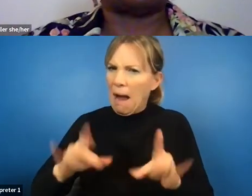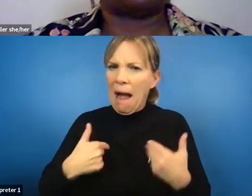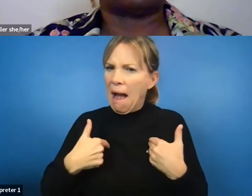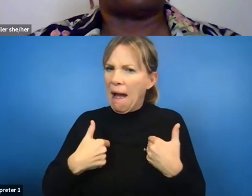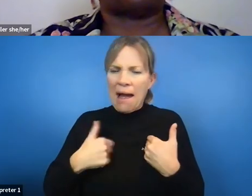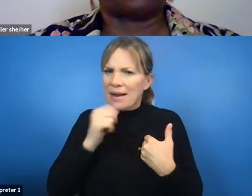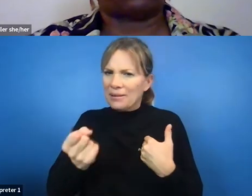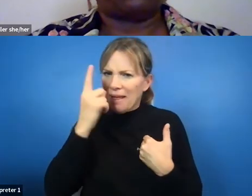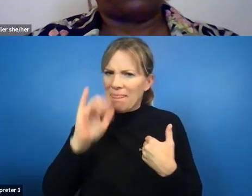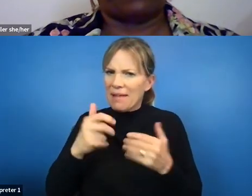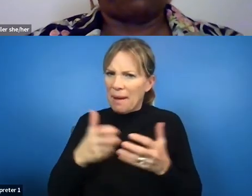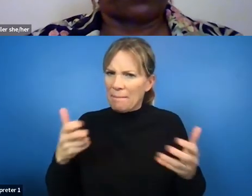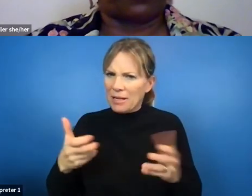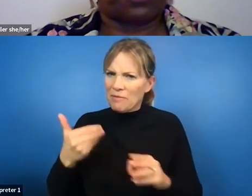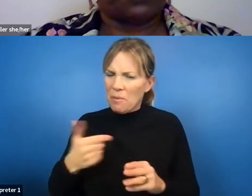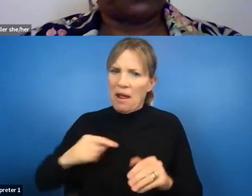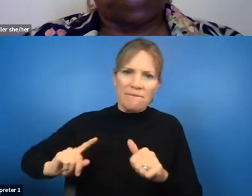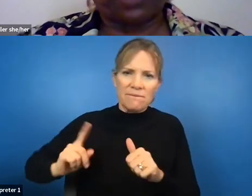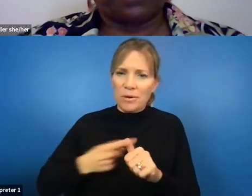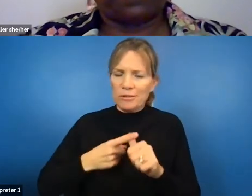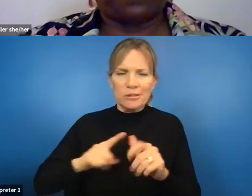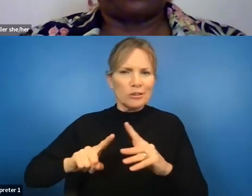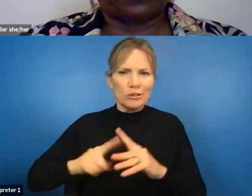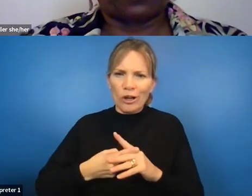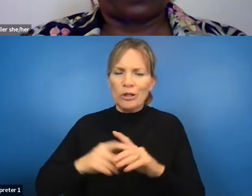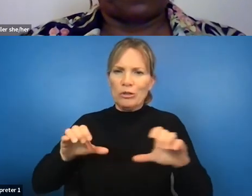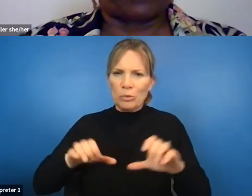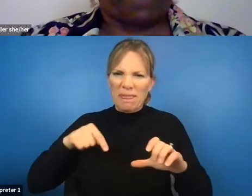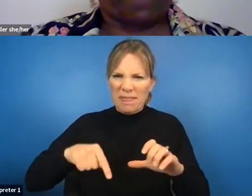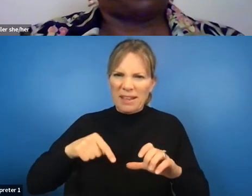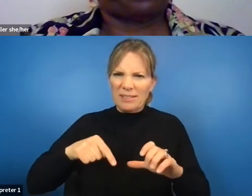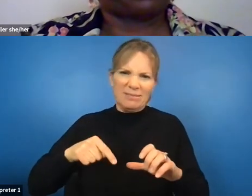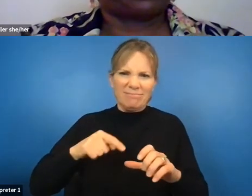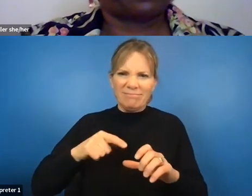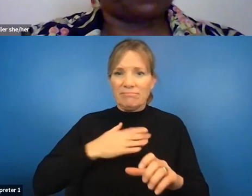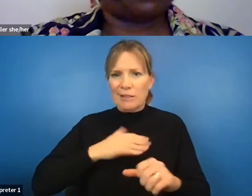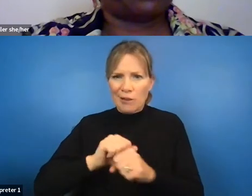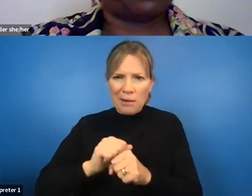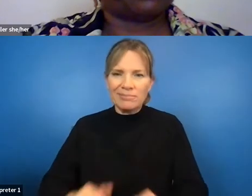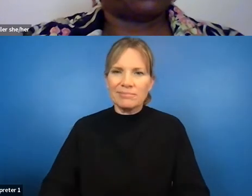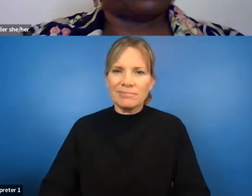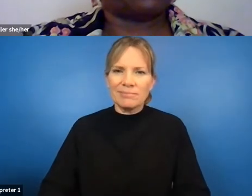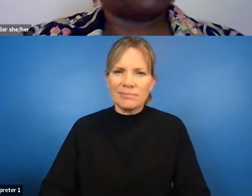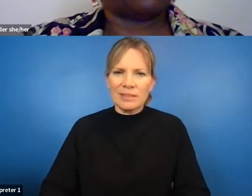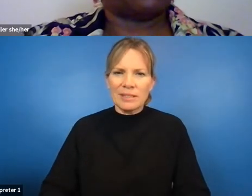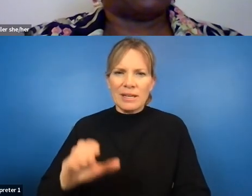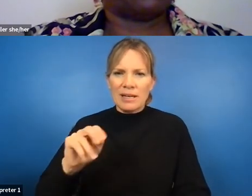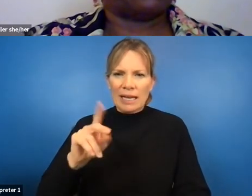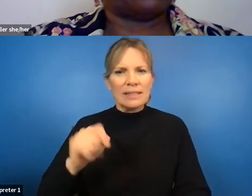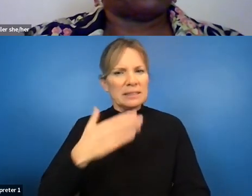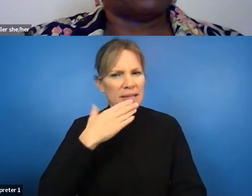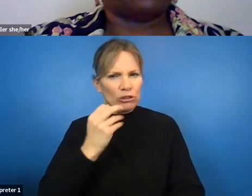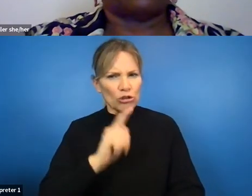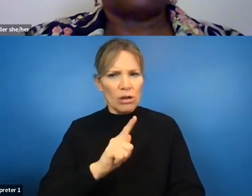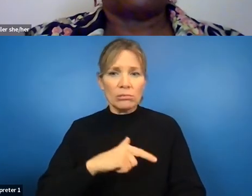did not understand as much when I first started my job. Thank you, Cheryl. Senator Peters.